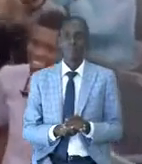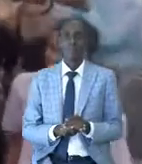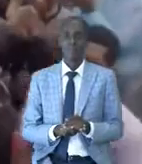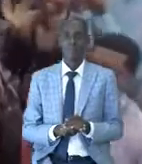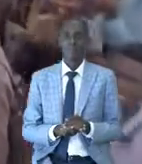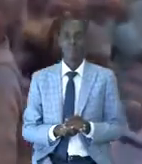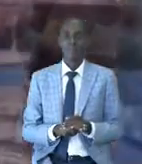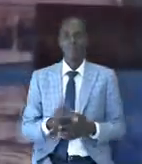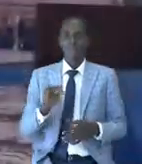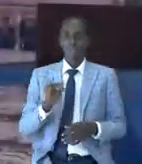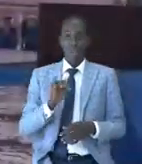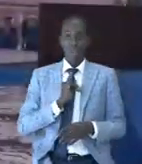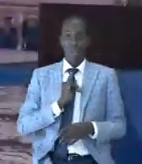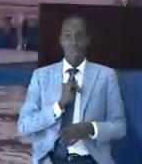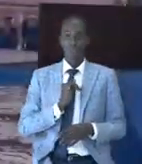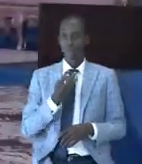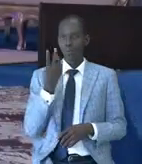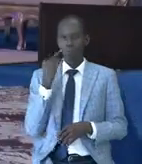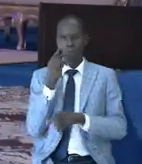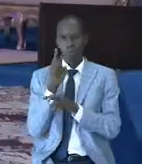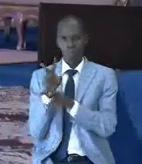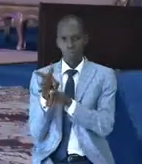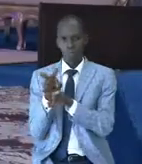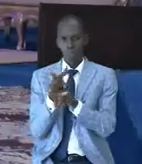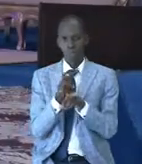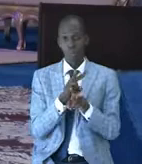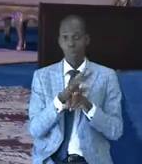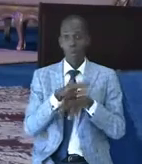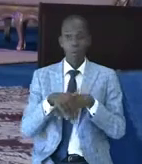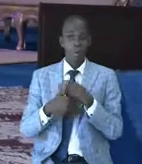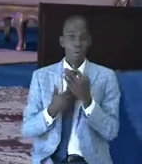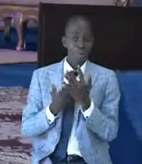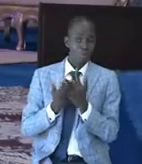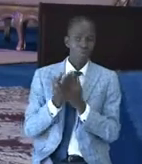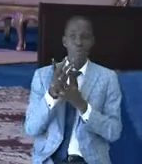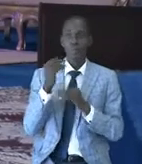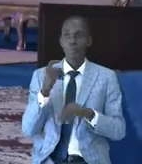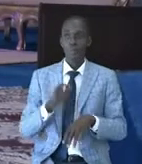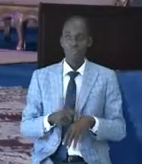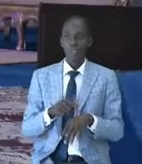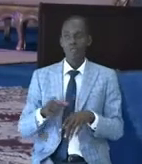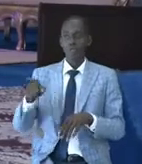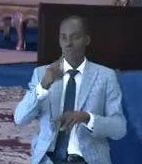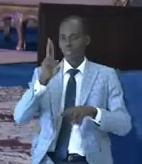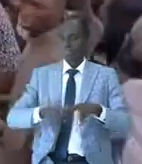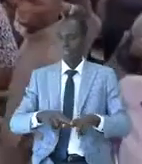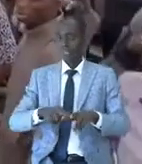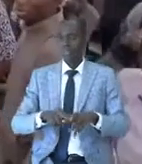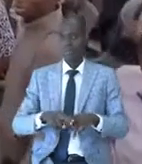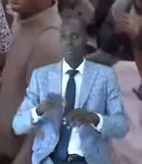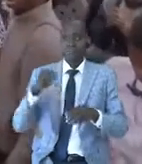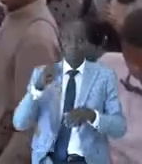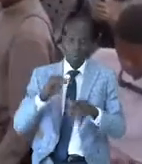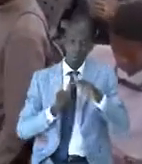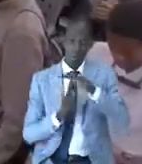I was watching all through that time. You were sitting down, you were soaking in